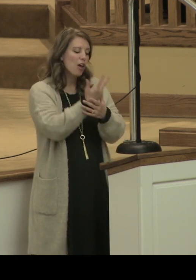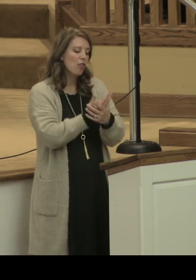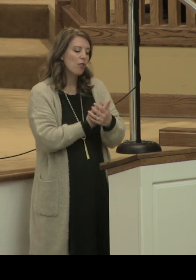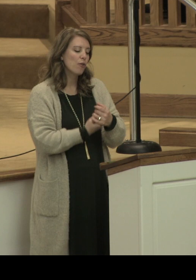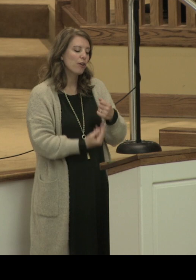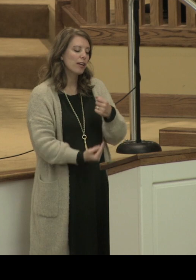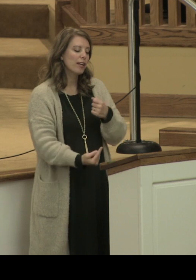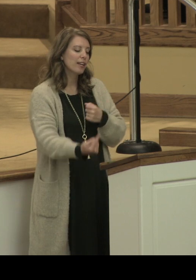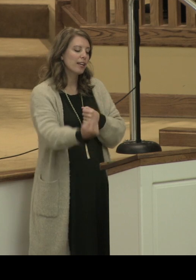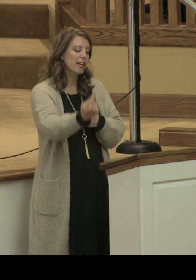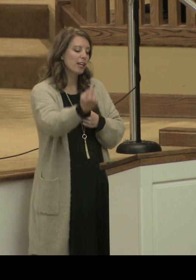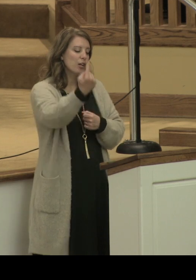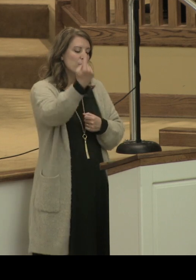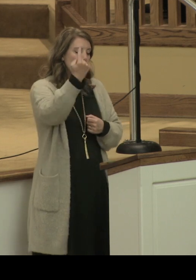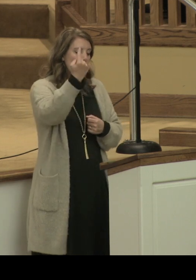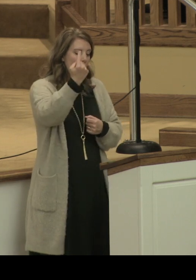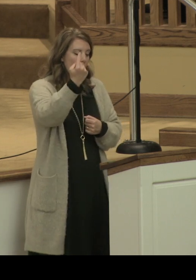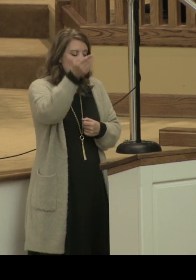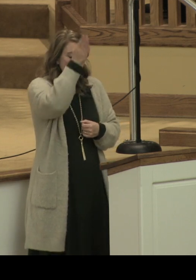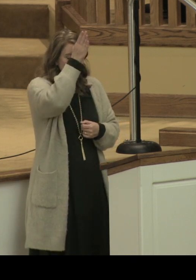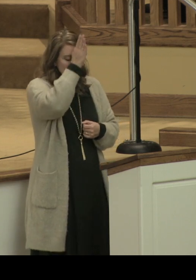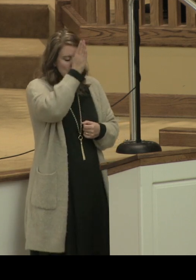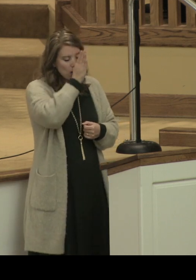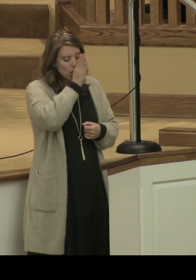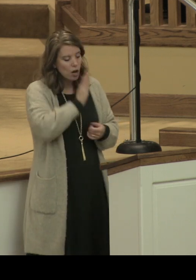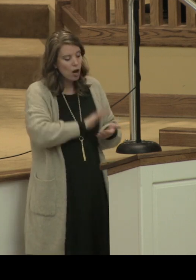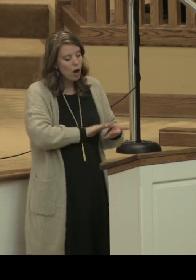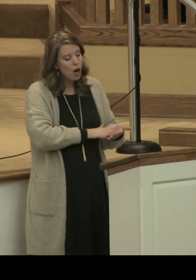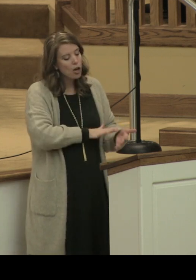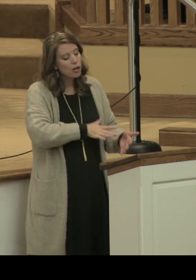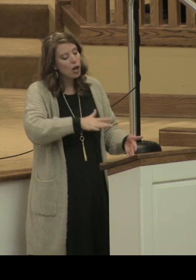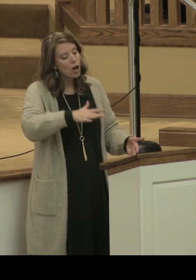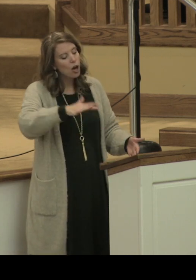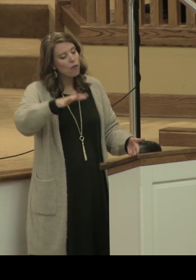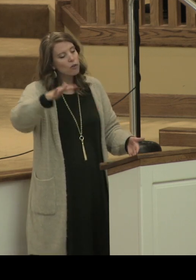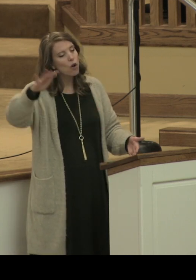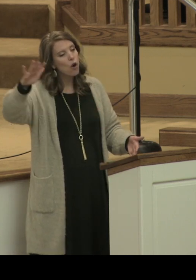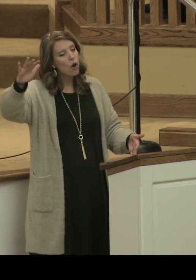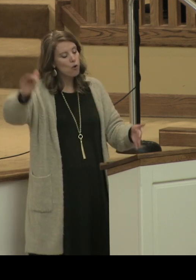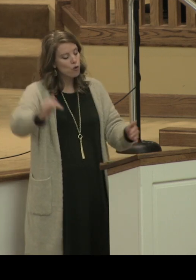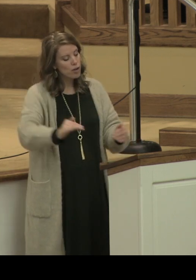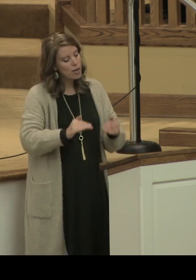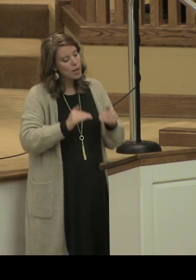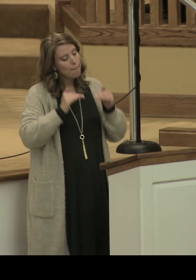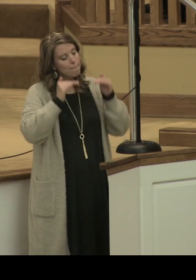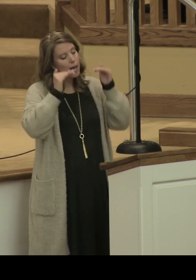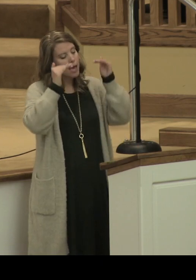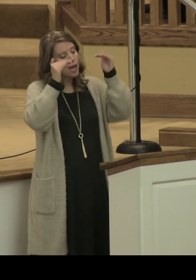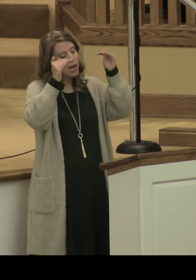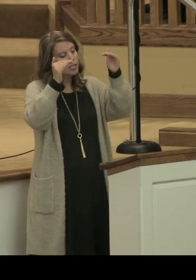Spirit, three in one. God of glory,